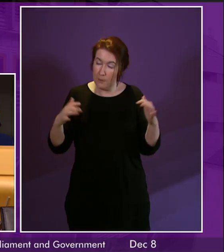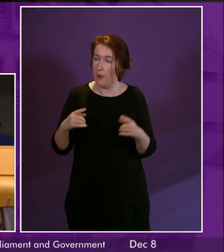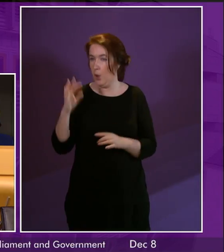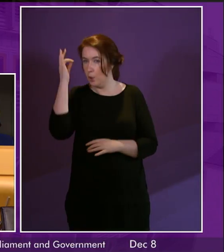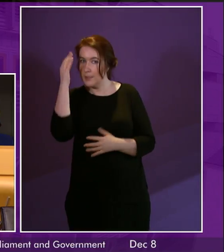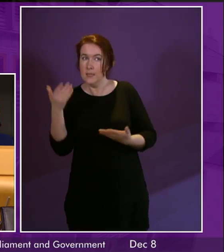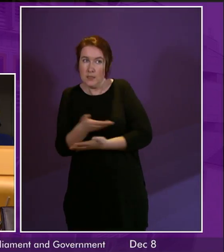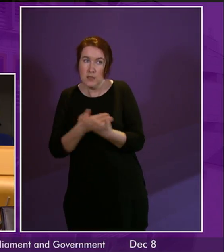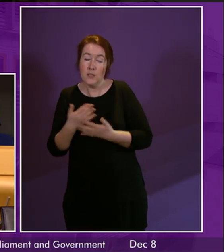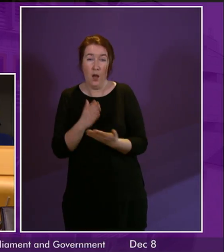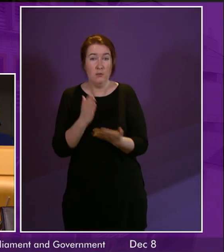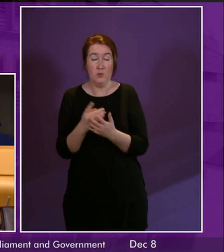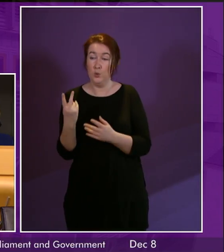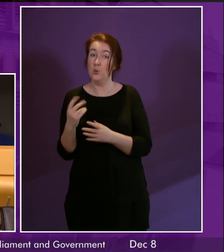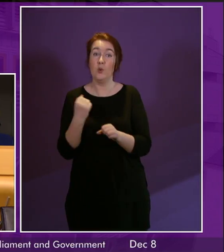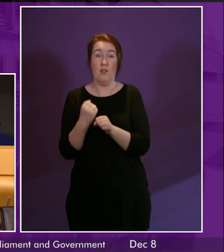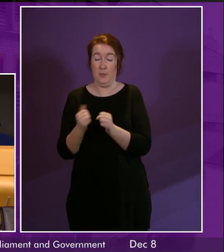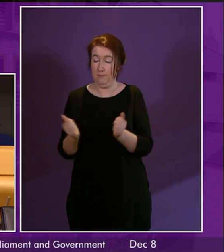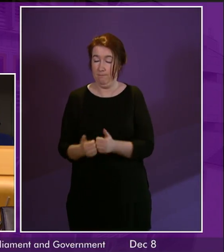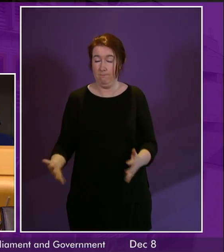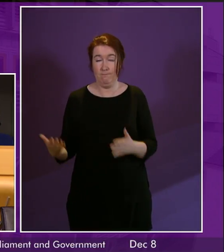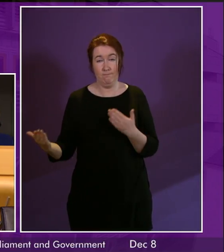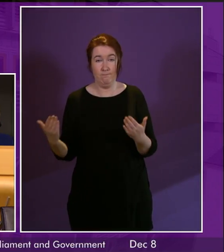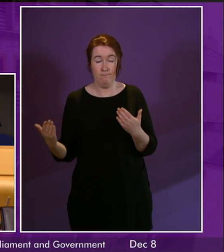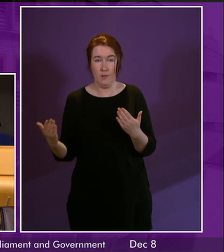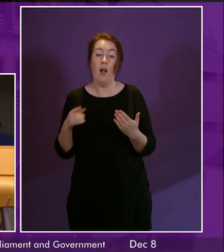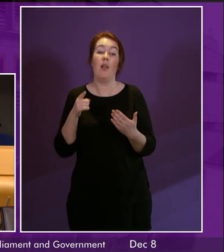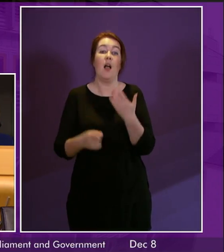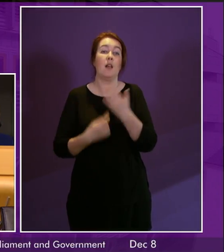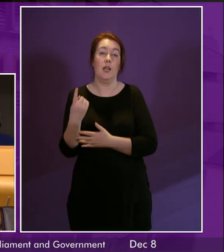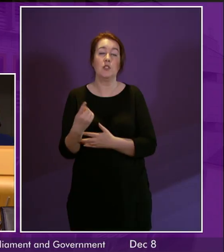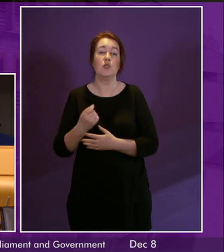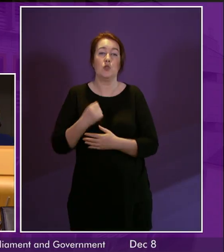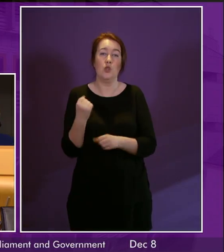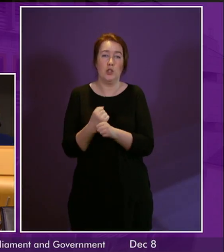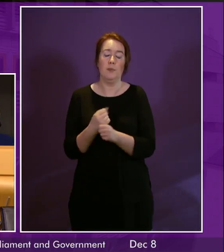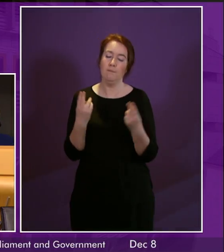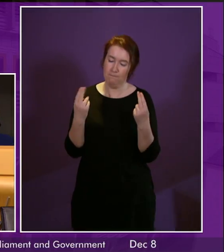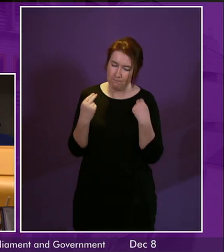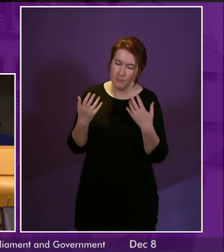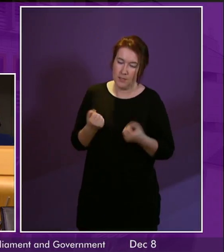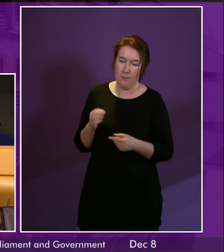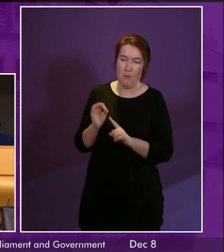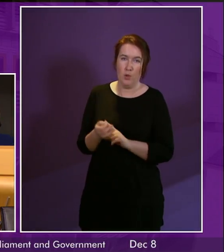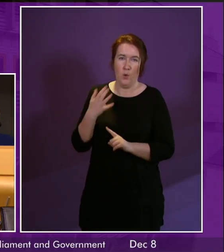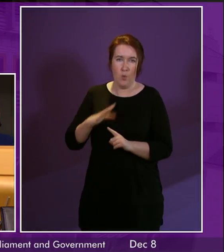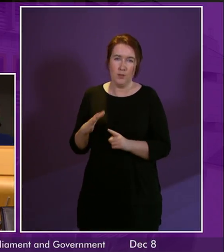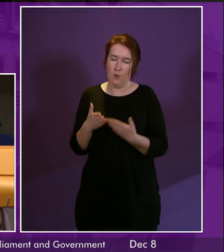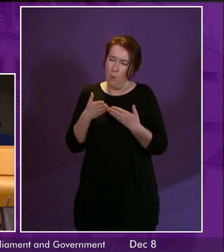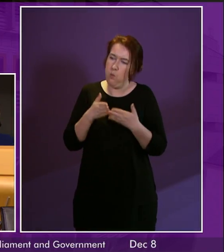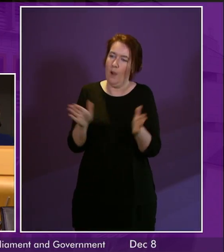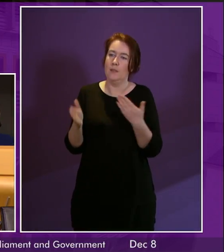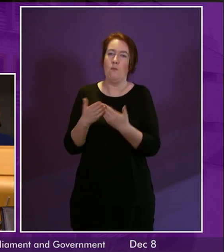was clear disagreement between the two governments. On that occasion, the Scottish Government conceded the point in order to get a wider, more